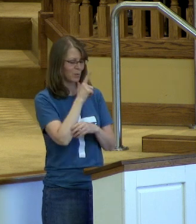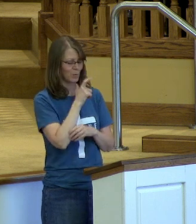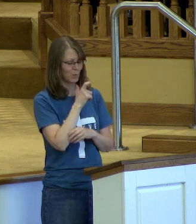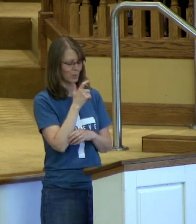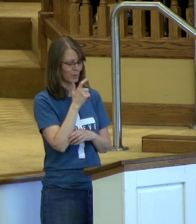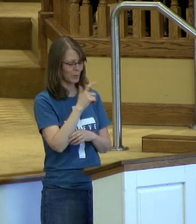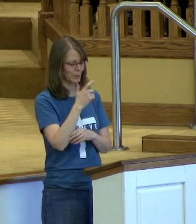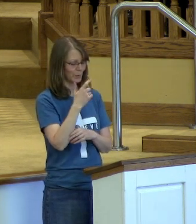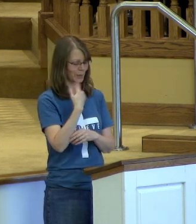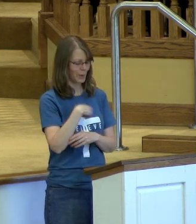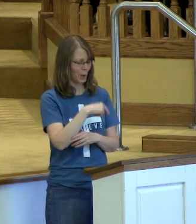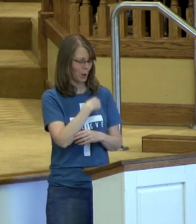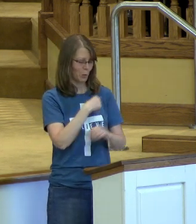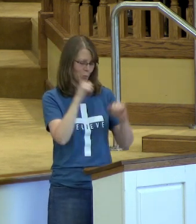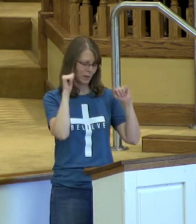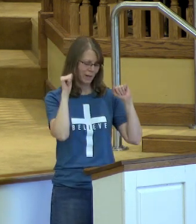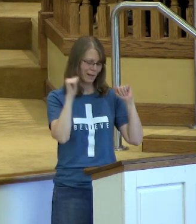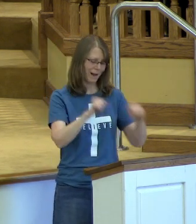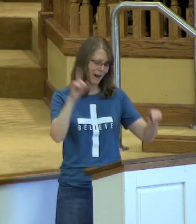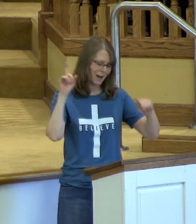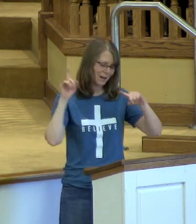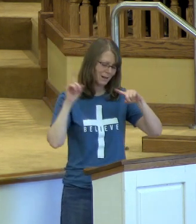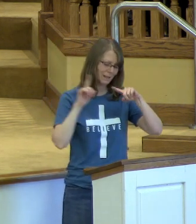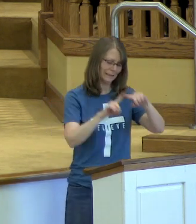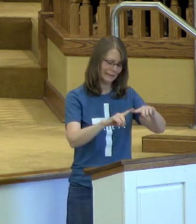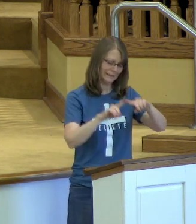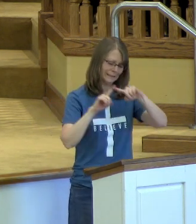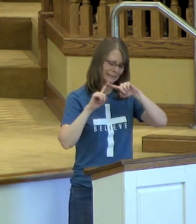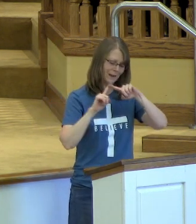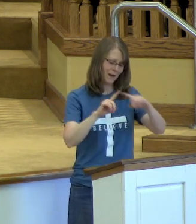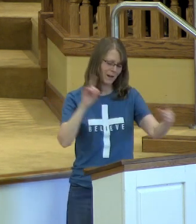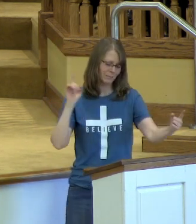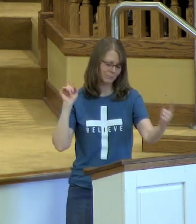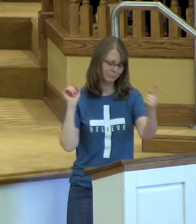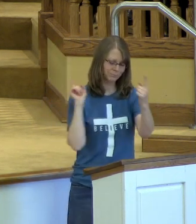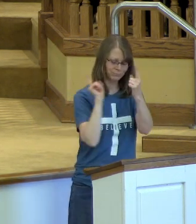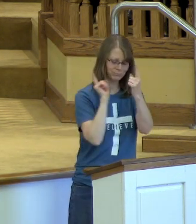ever lean in close enough to say,